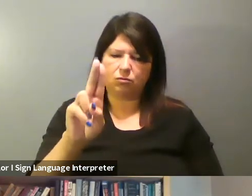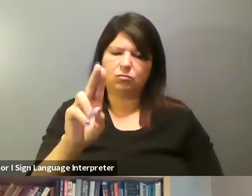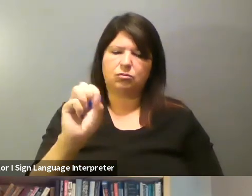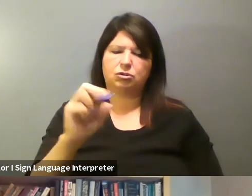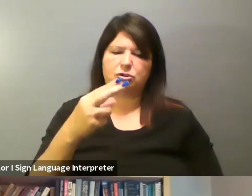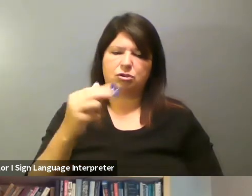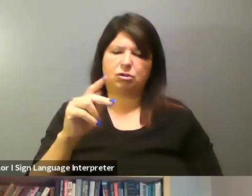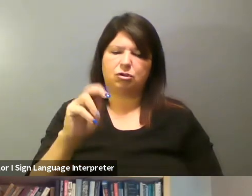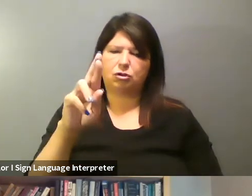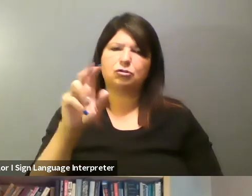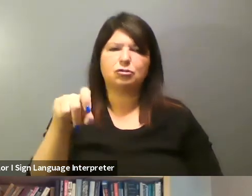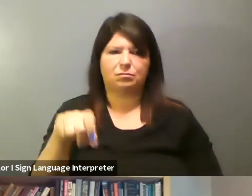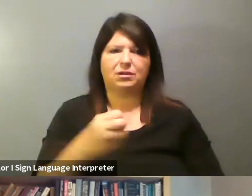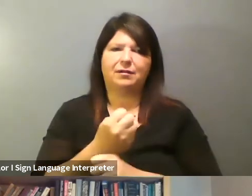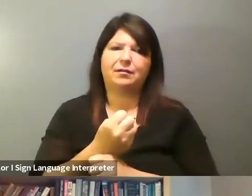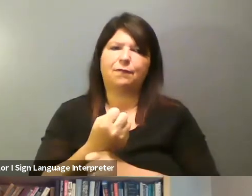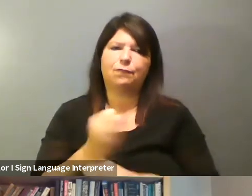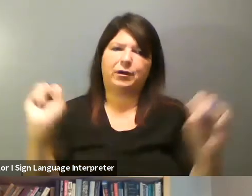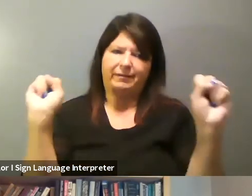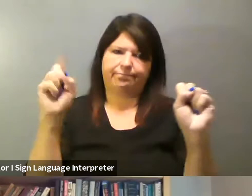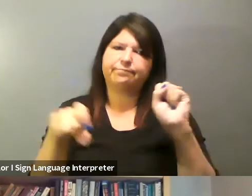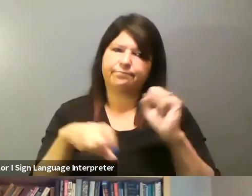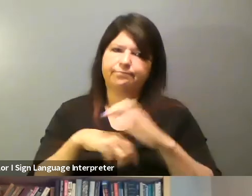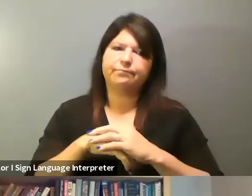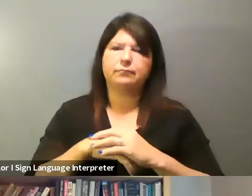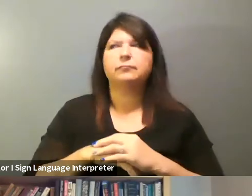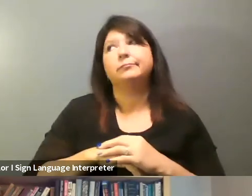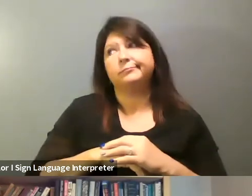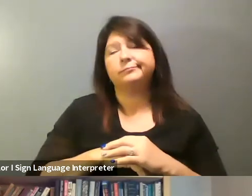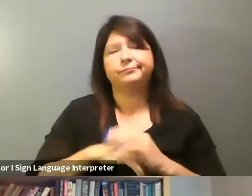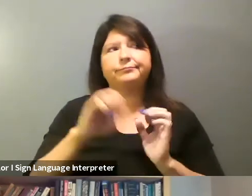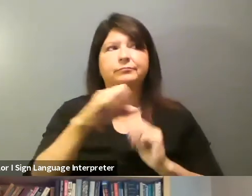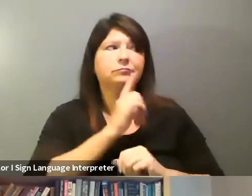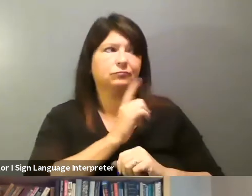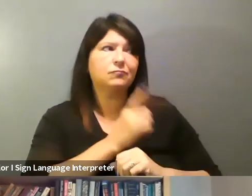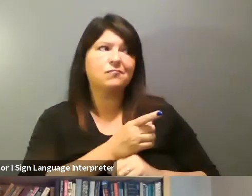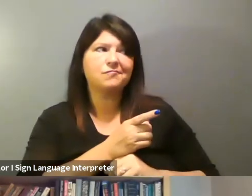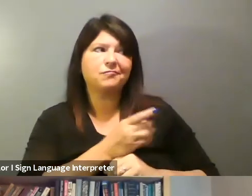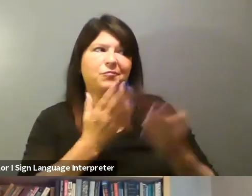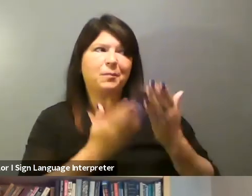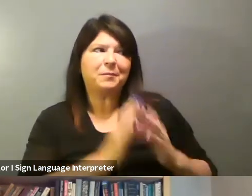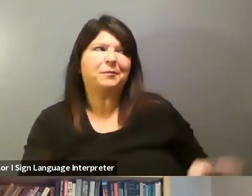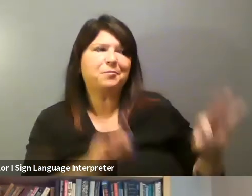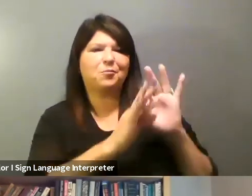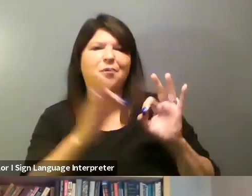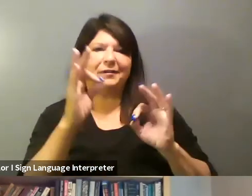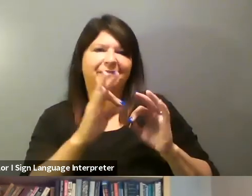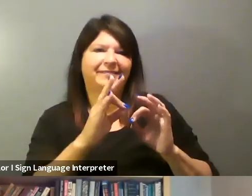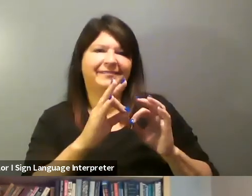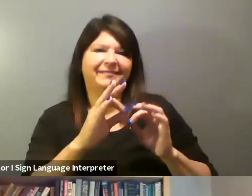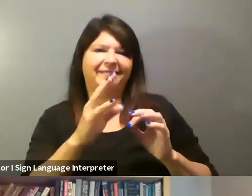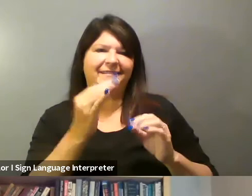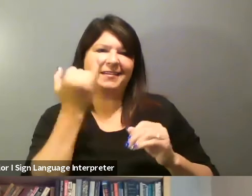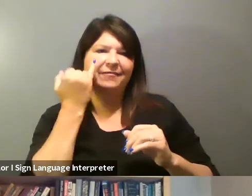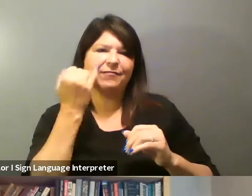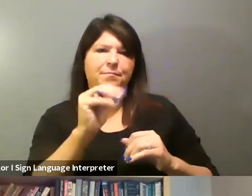very good point. And that will make a part two for Mia to consider if he is, that does